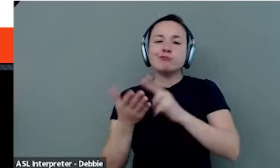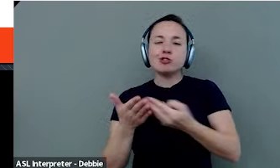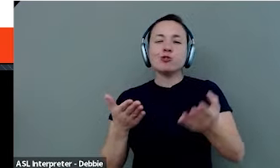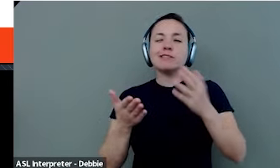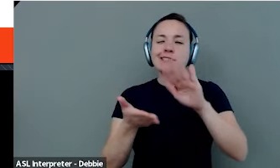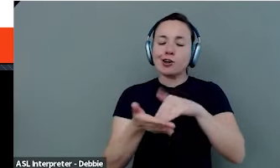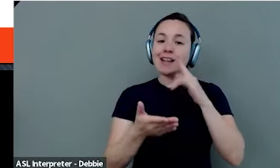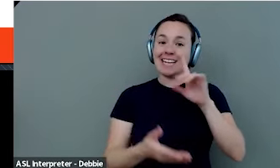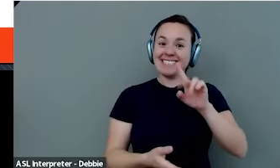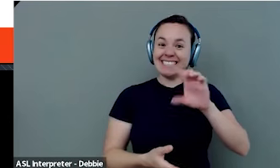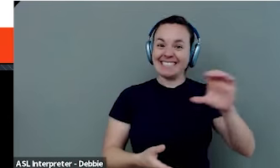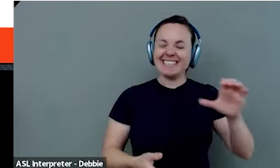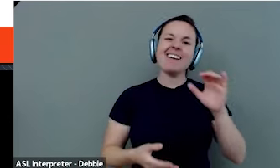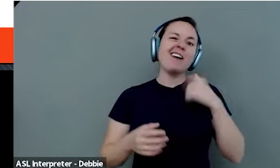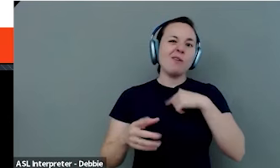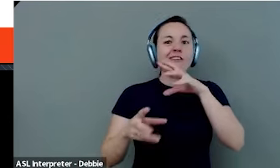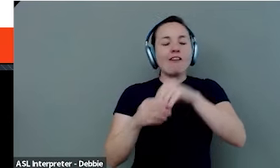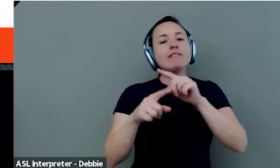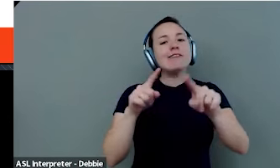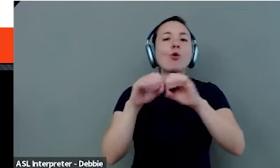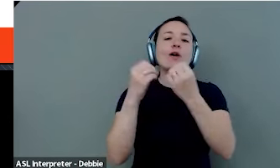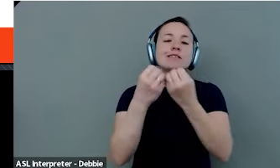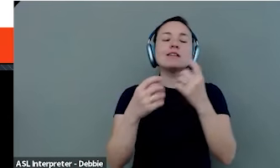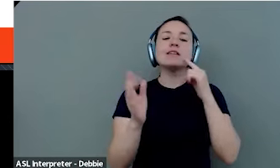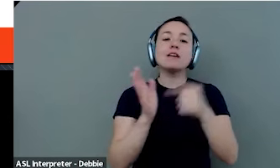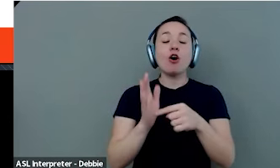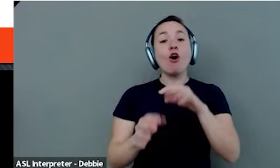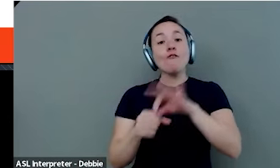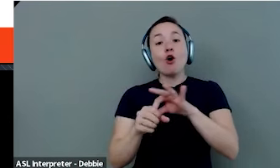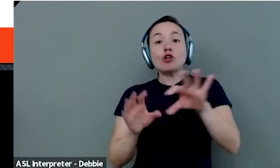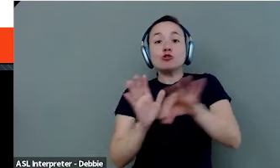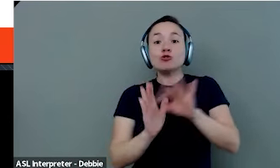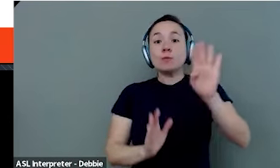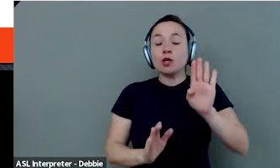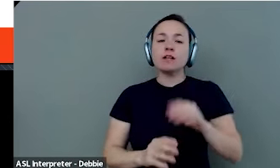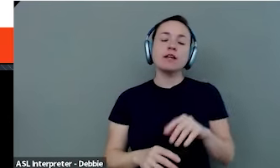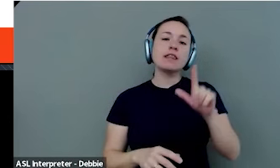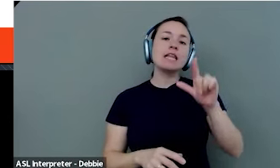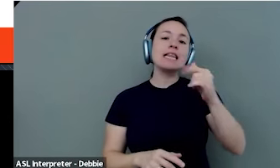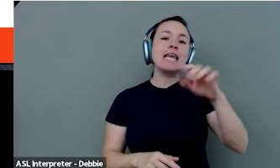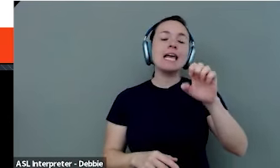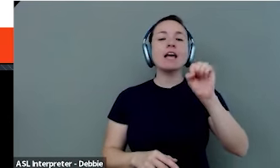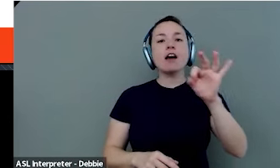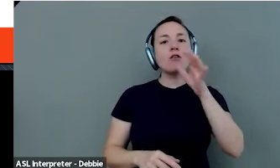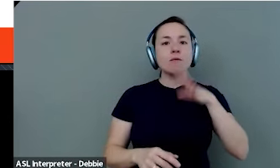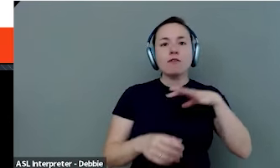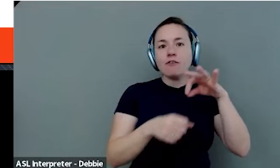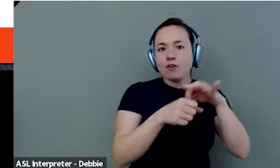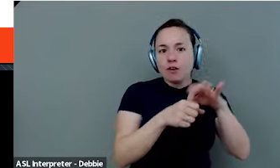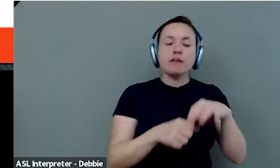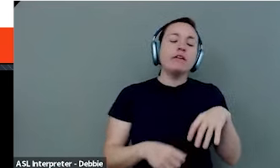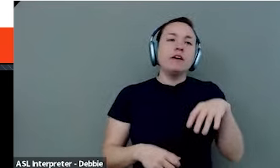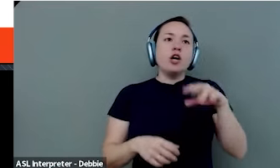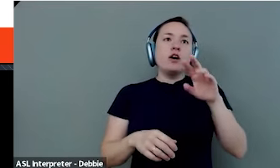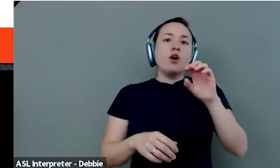partnered with various organizations such as Voters Choose Berkeley, the League of Women Voters, the Oakland Unified School